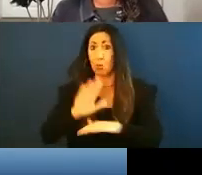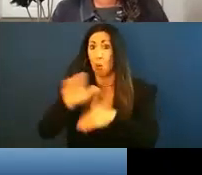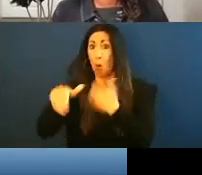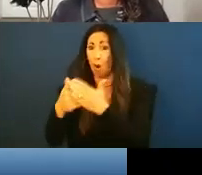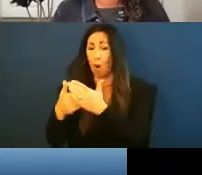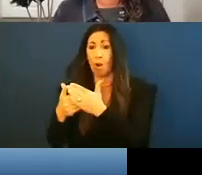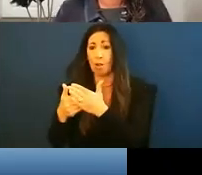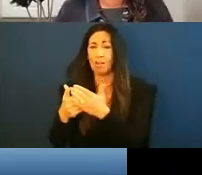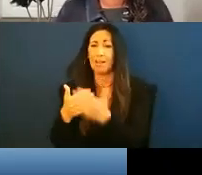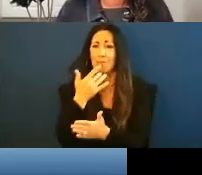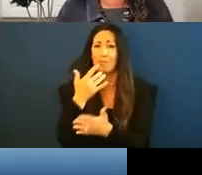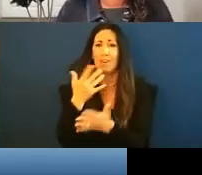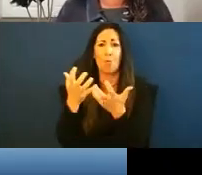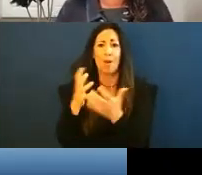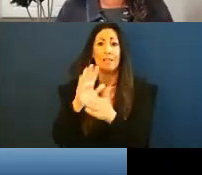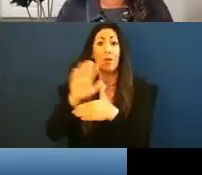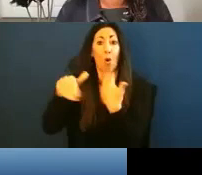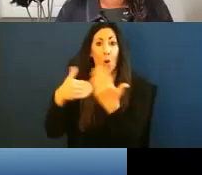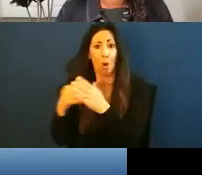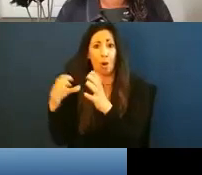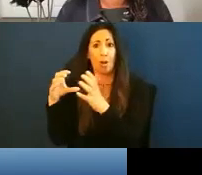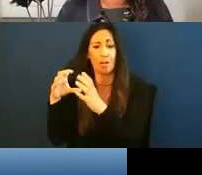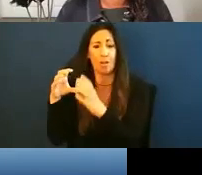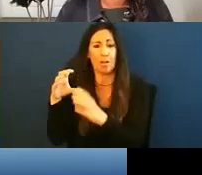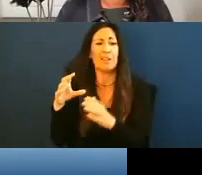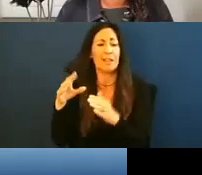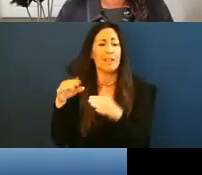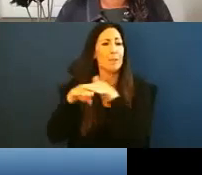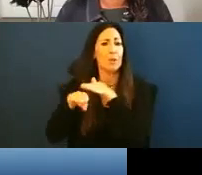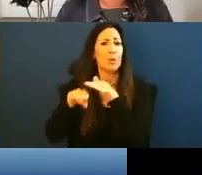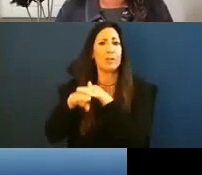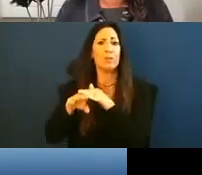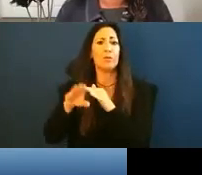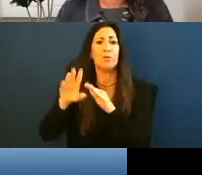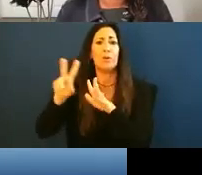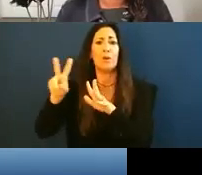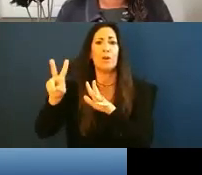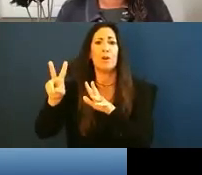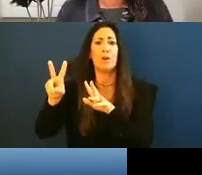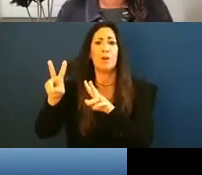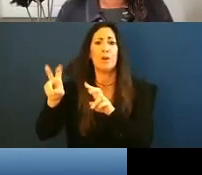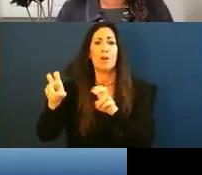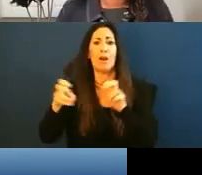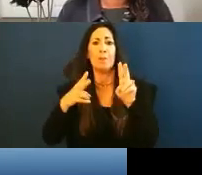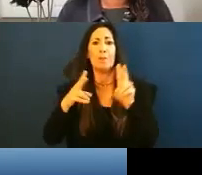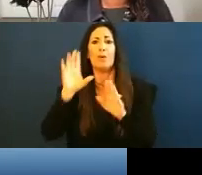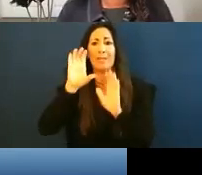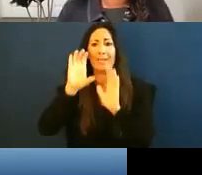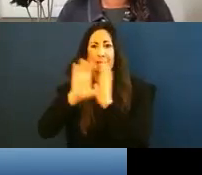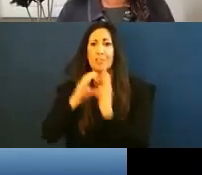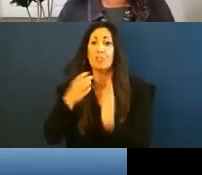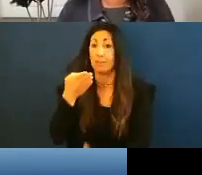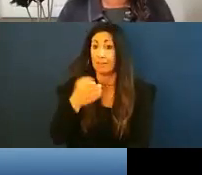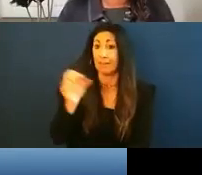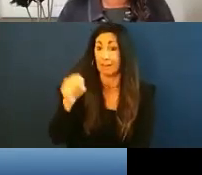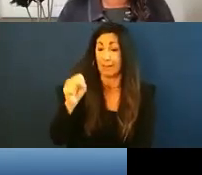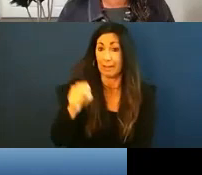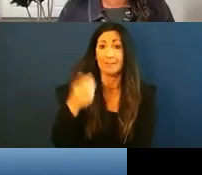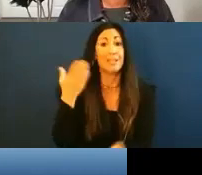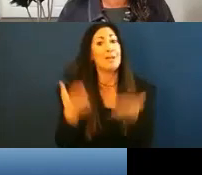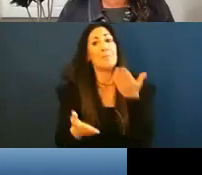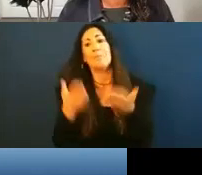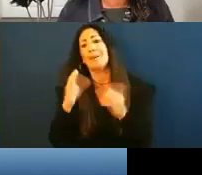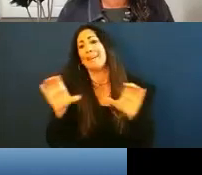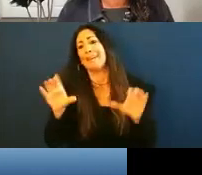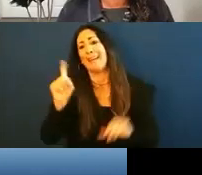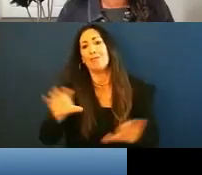me see if I go into the actual image slider, upload image, but you see it is there. So I'm uploading that image. You might have to do them one